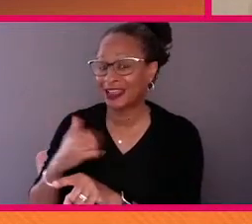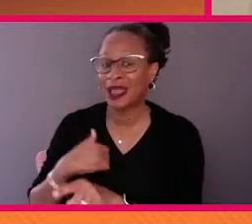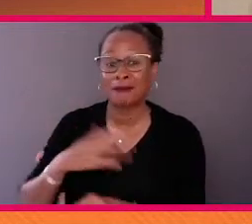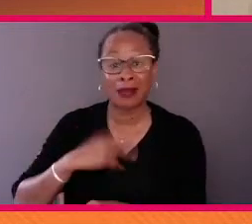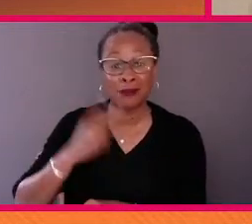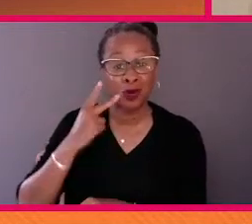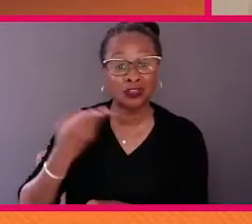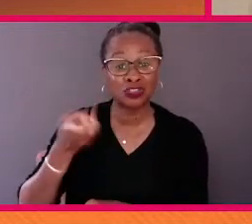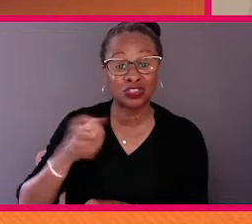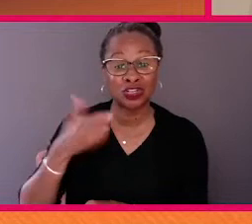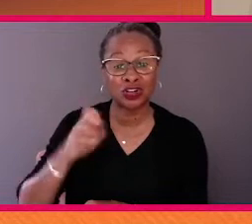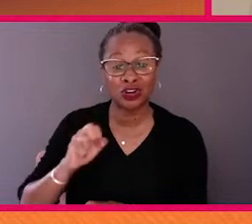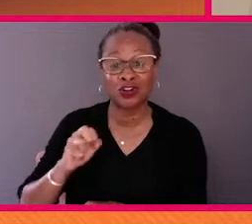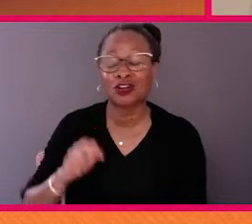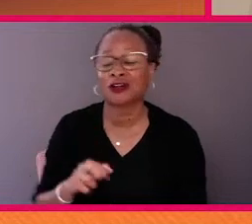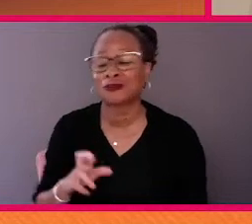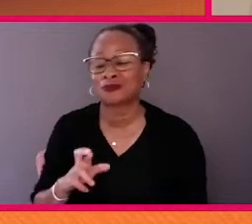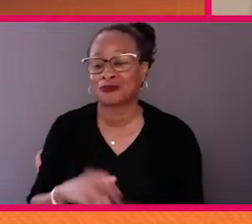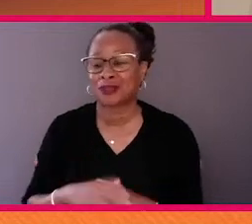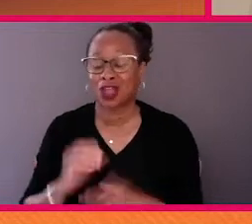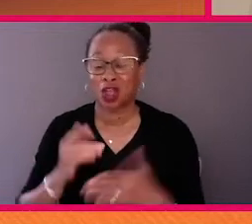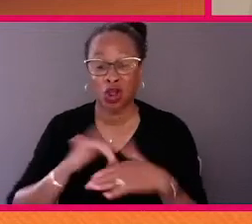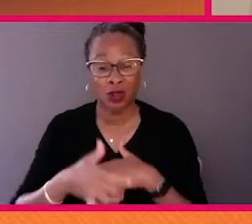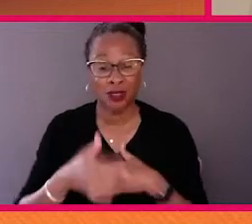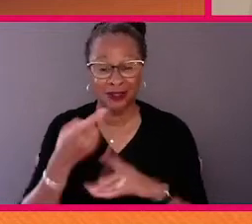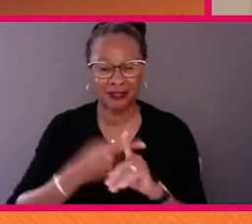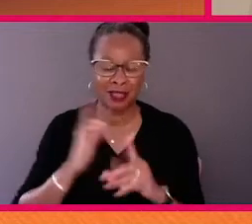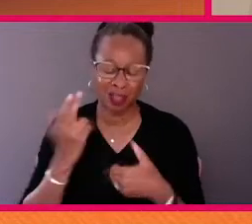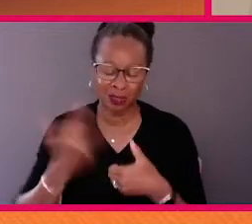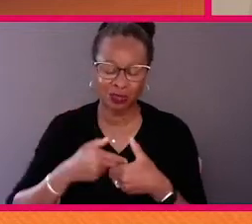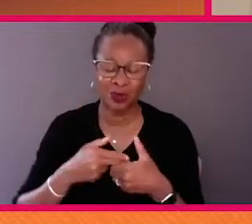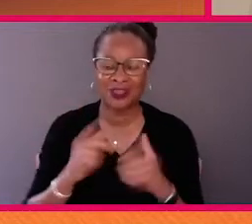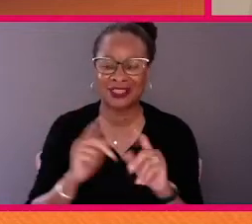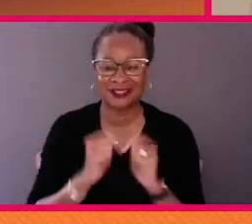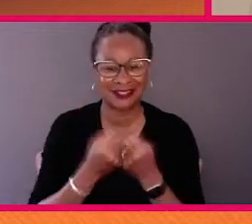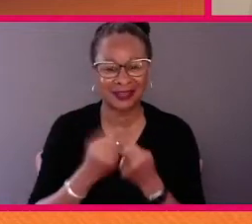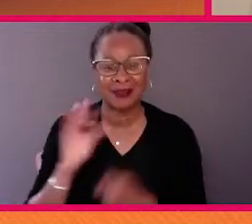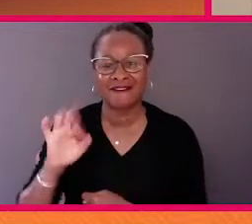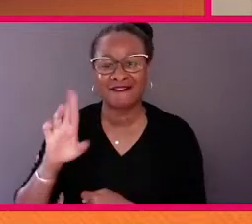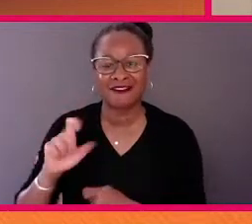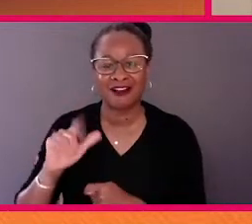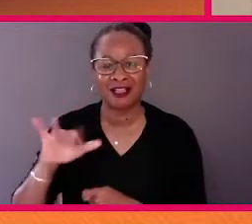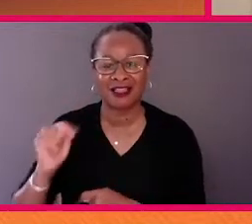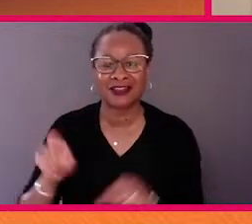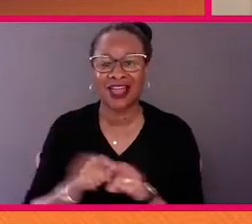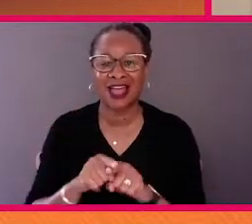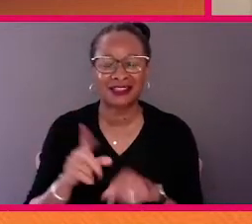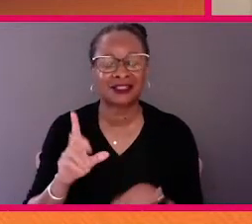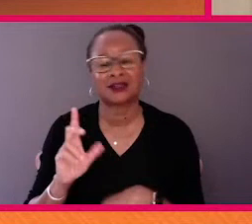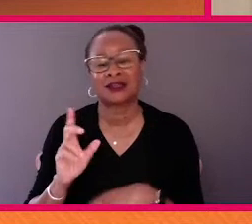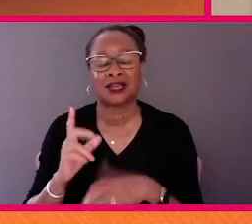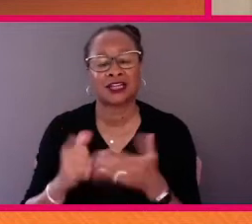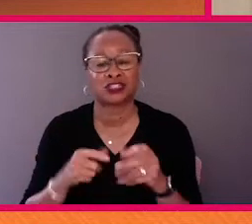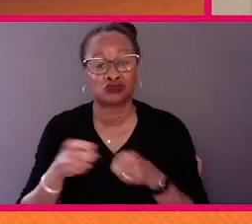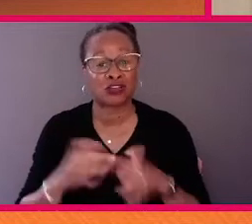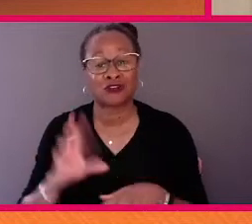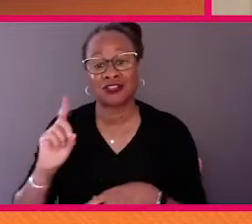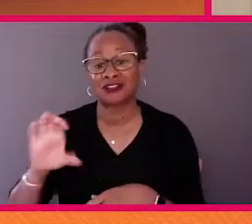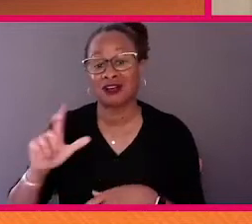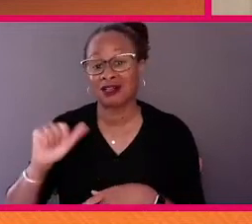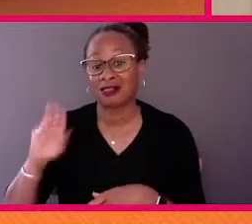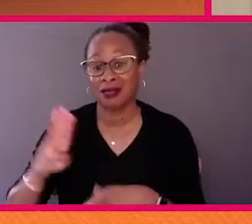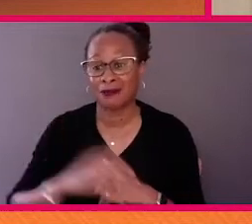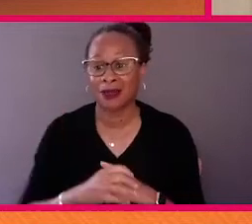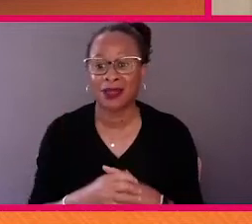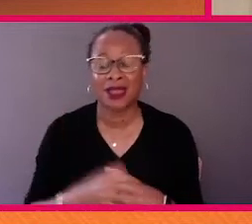this month, I joined Firelight Media as the director of the documentary lab. I am a South Asian female with